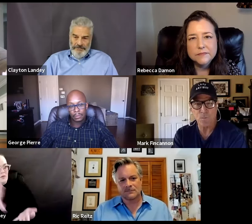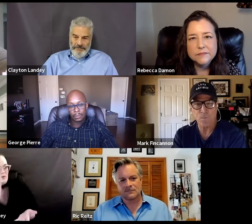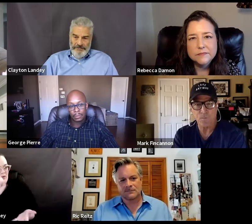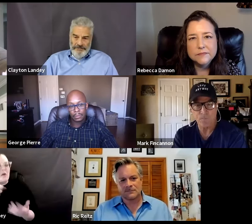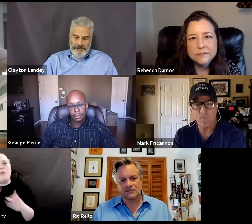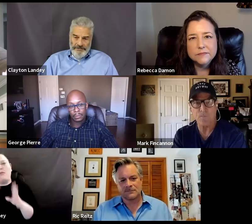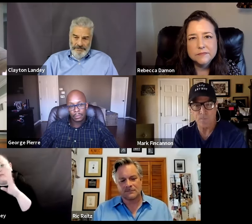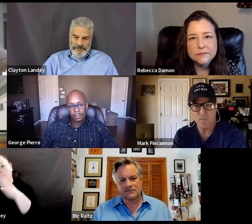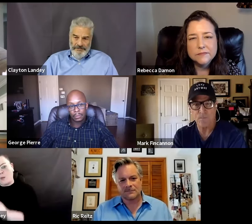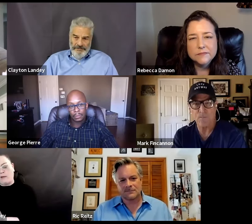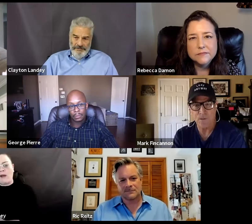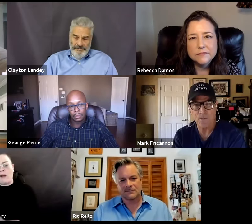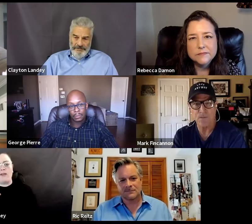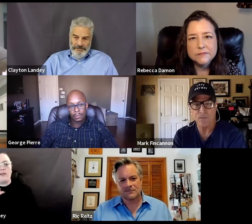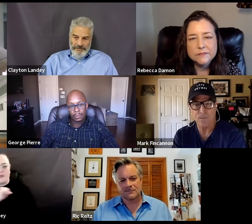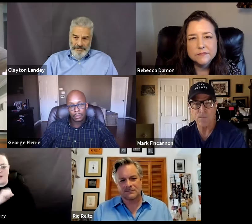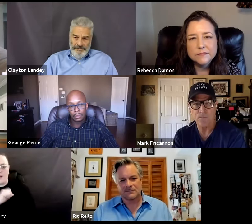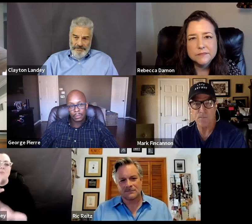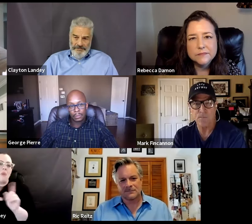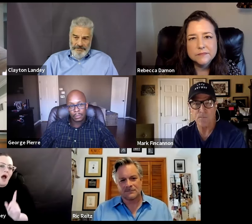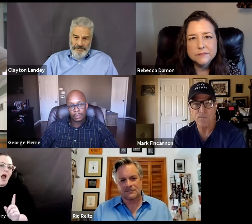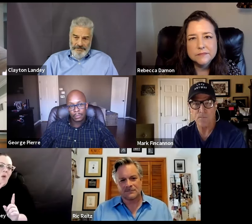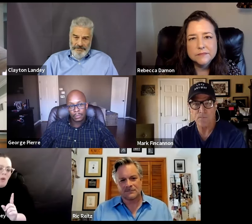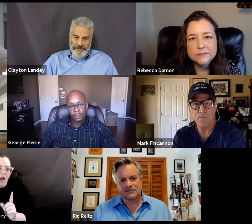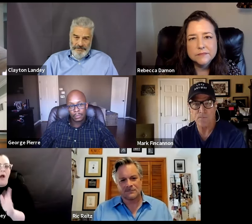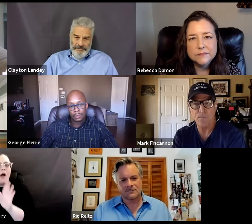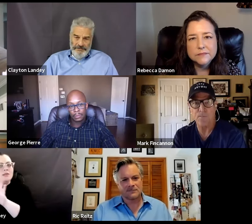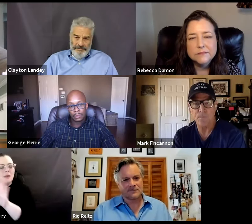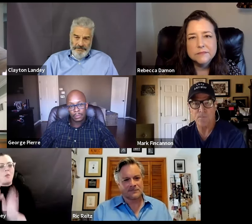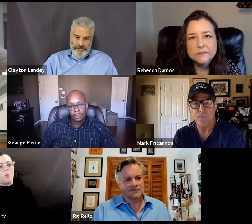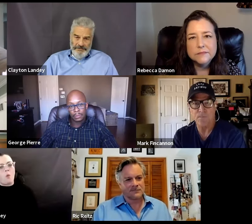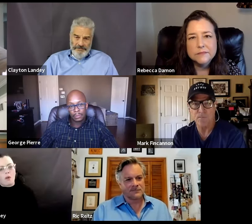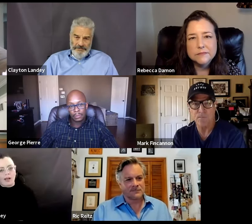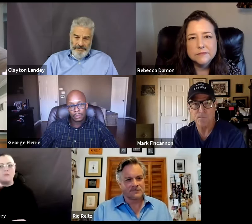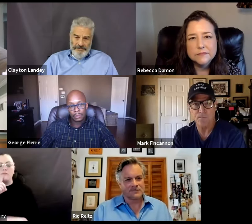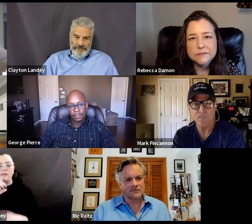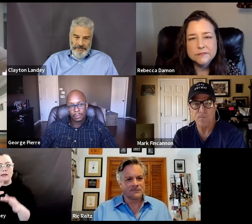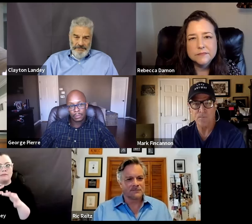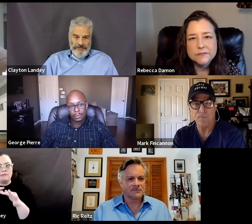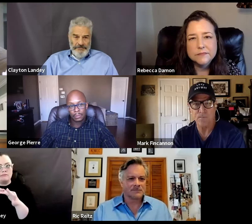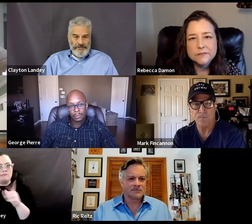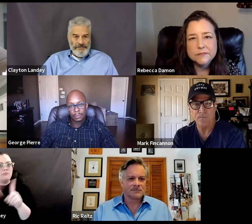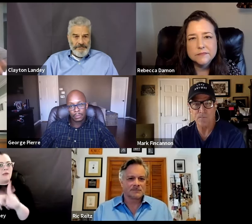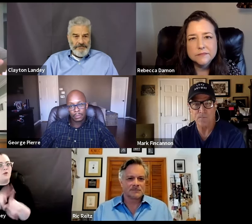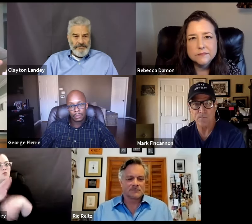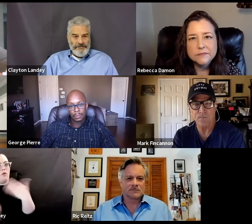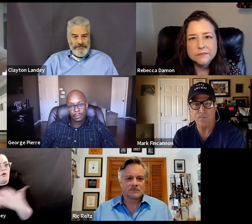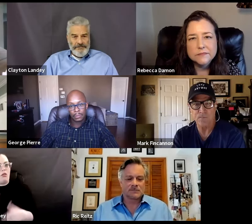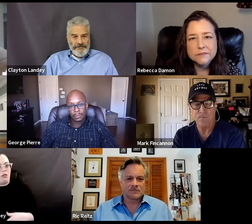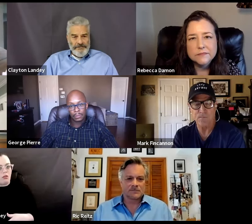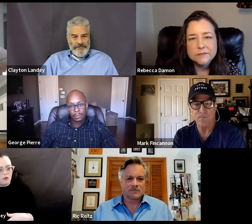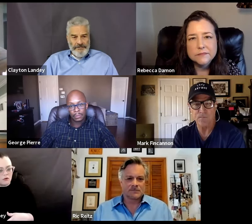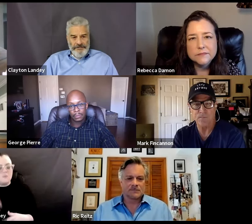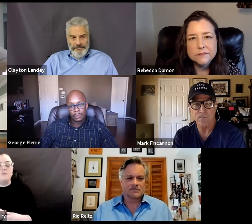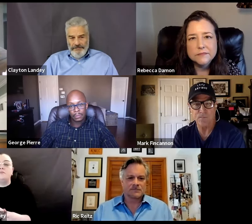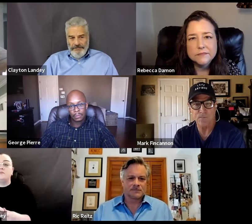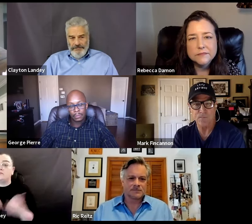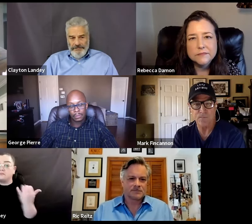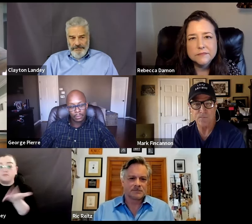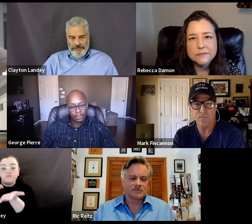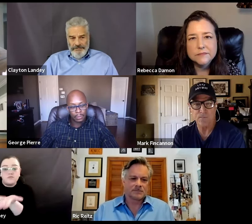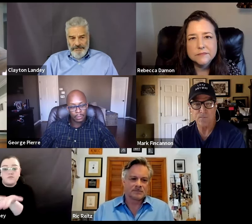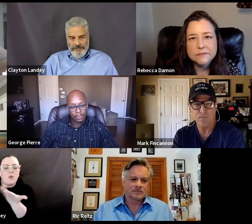example, and we're going to be looking at others in future panels. Through today's discussion, we're going to also gain some insight into some of the lessons